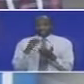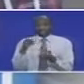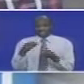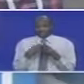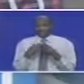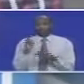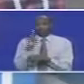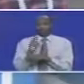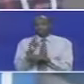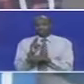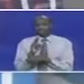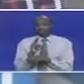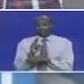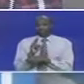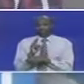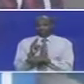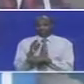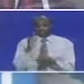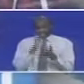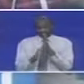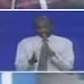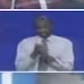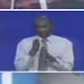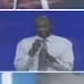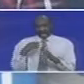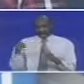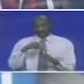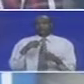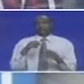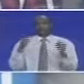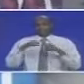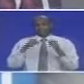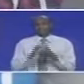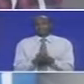used as capitation without our consent.